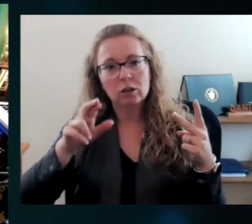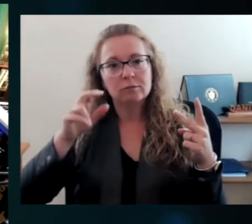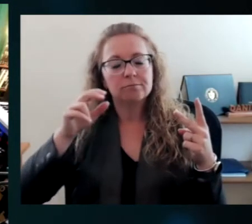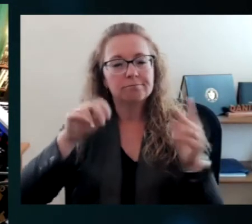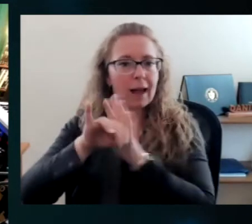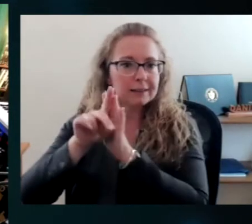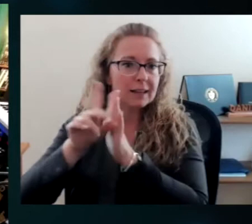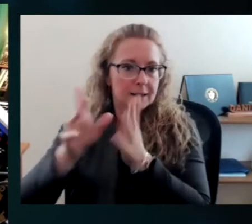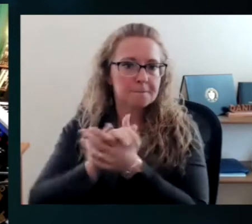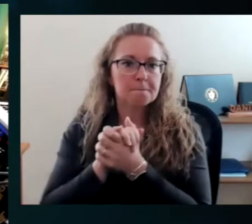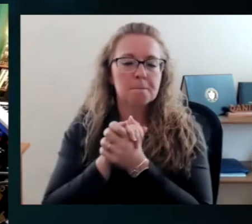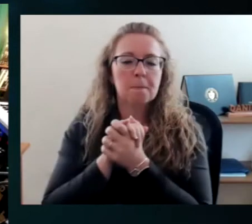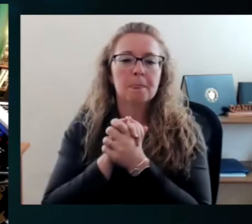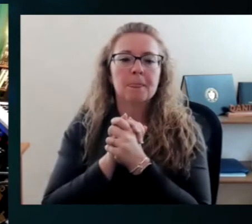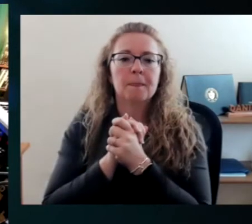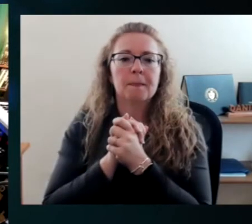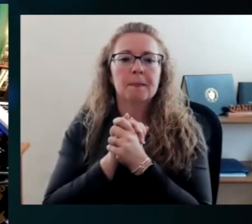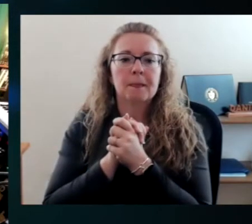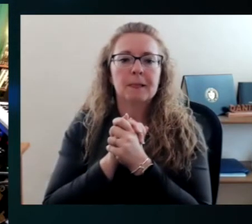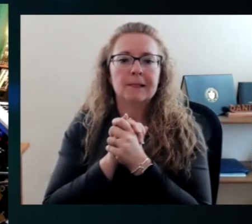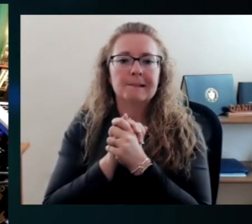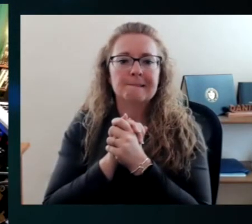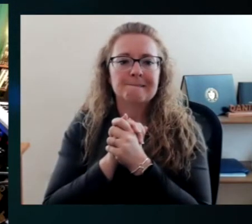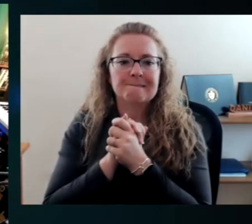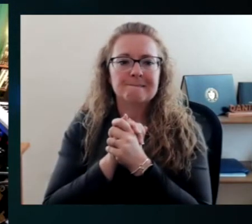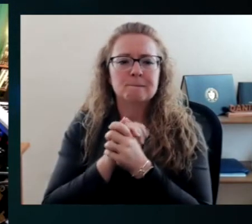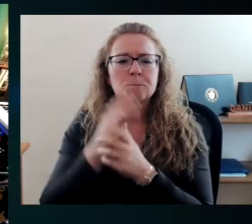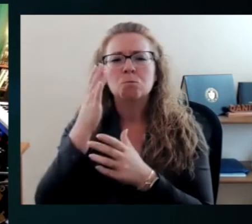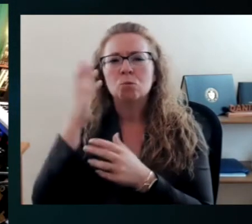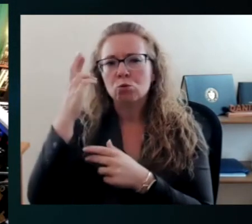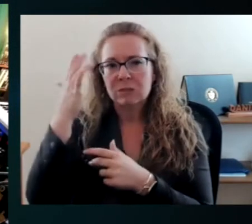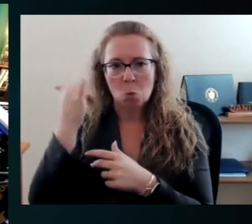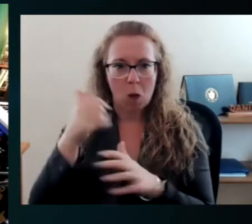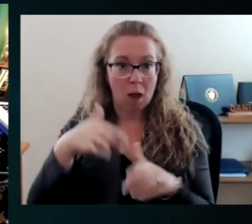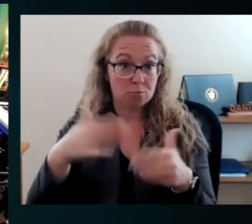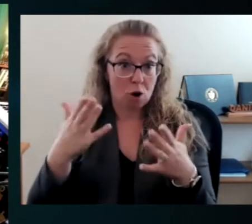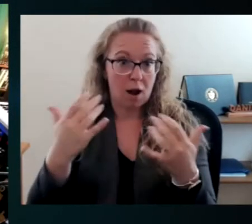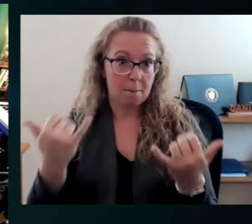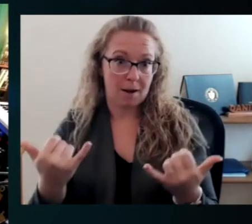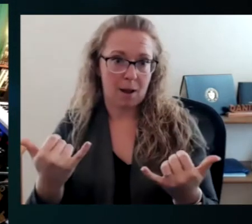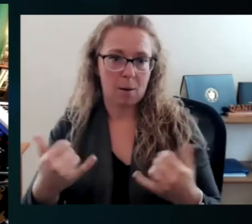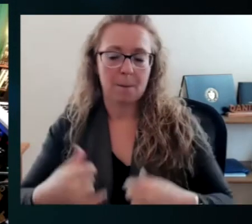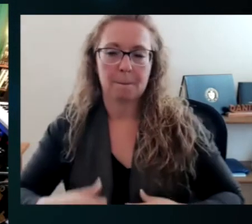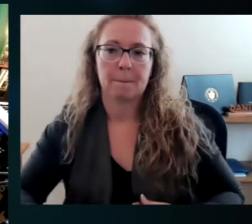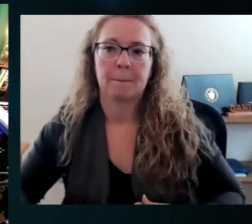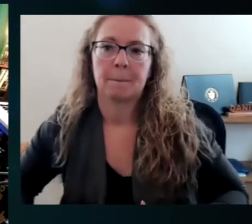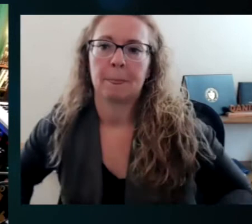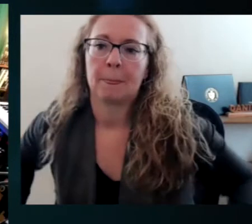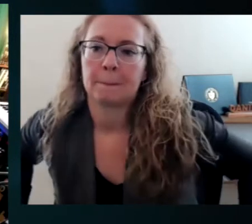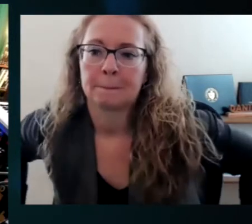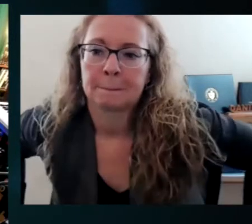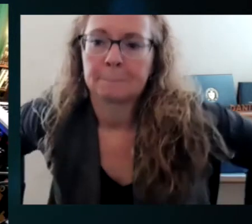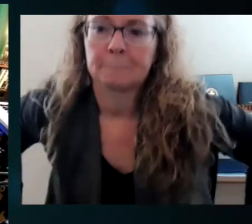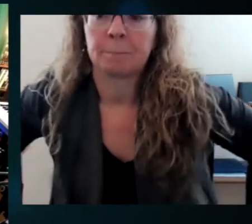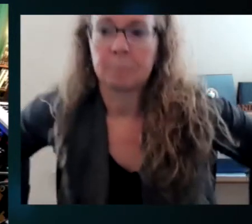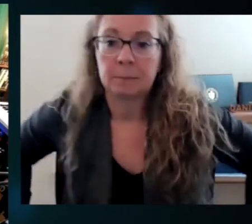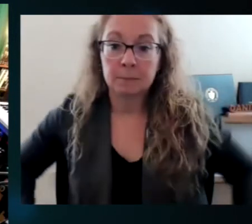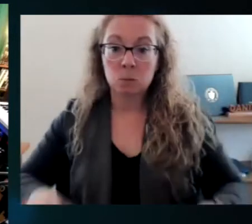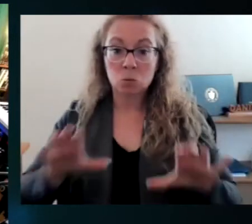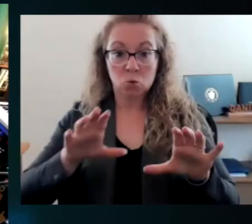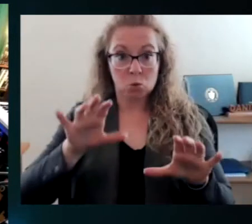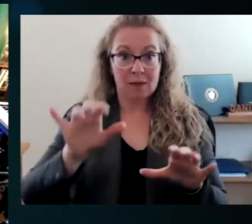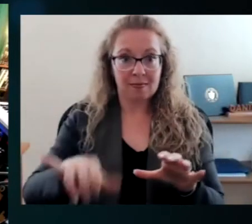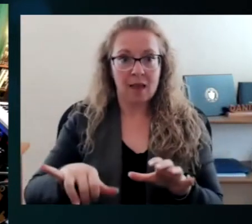The reason that I've brought this up here is because, in doing so, not only have I had to engage the ACM with fairly